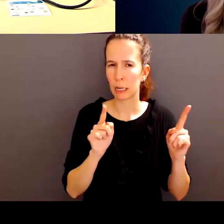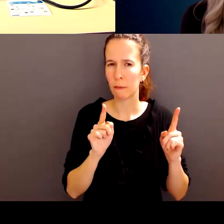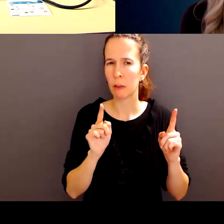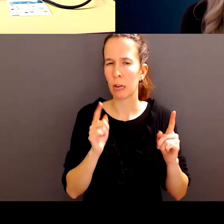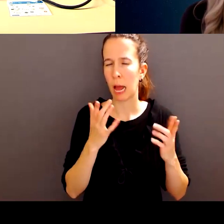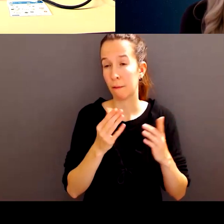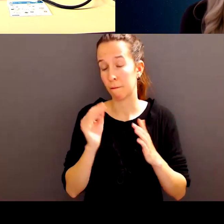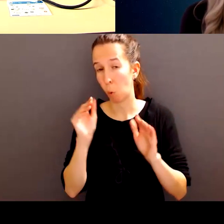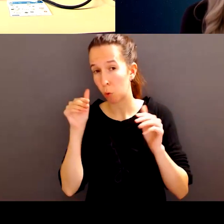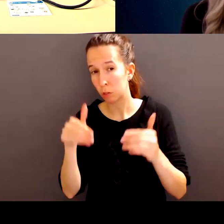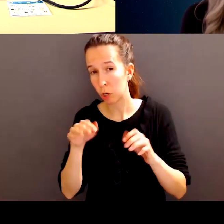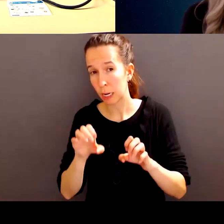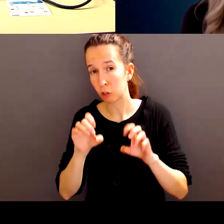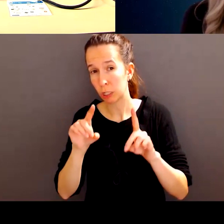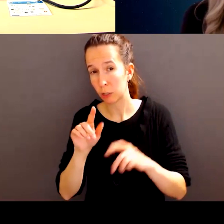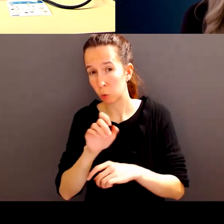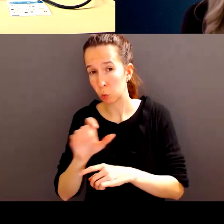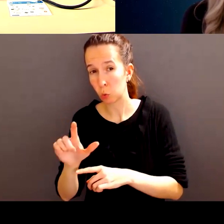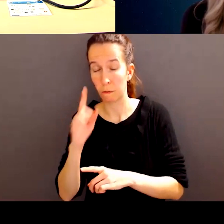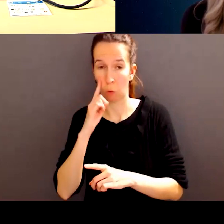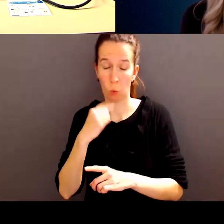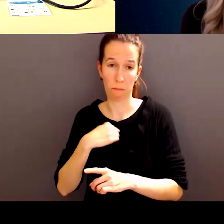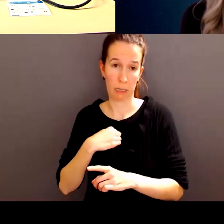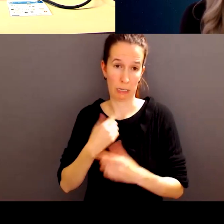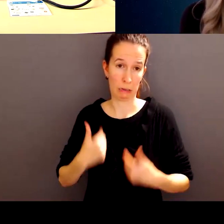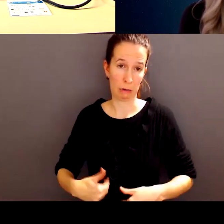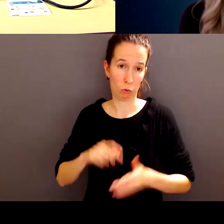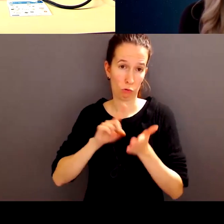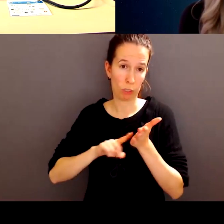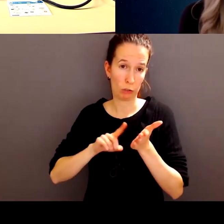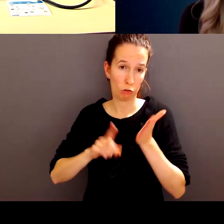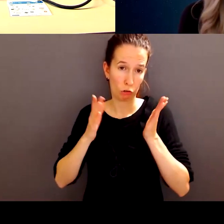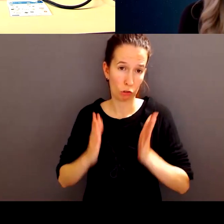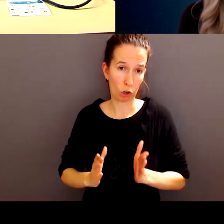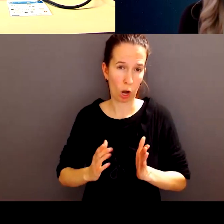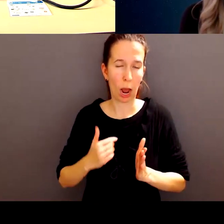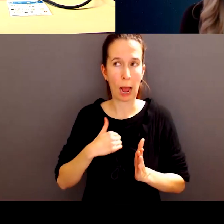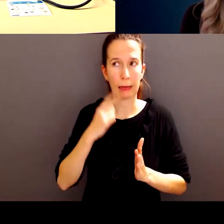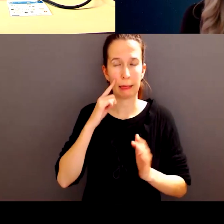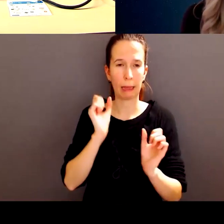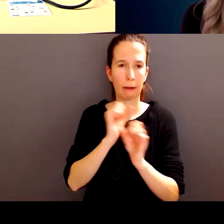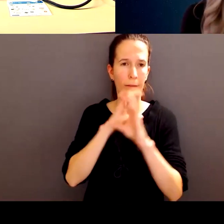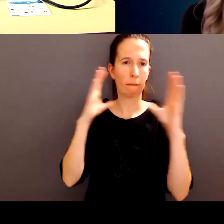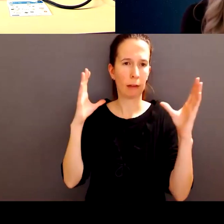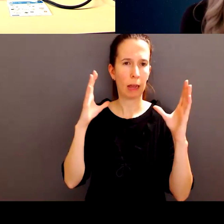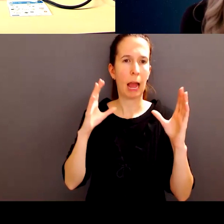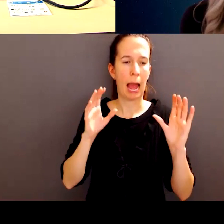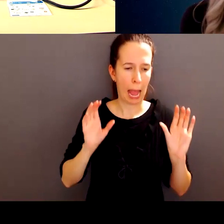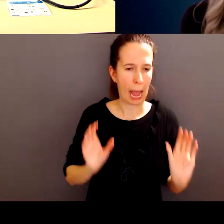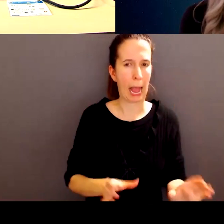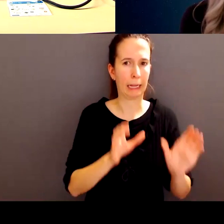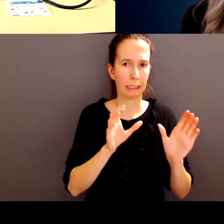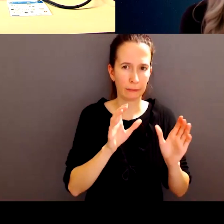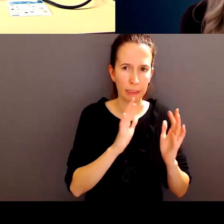think for me anyways, particularly as a researcher, I think of more like active digital health tools